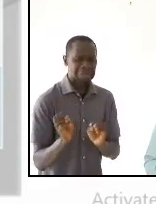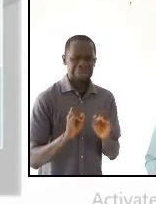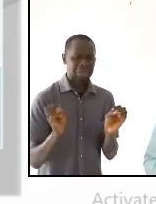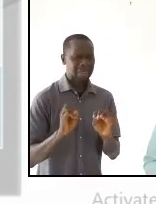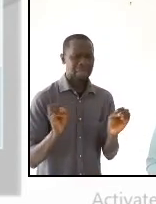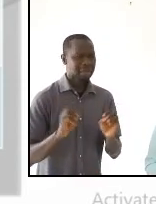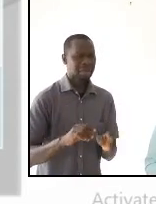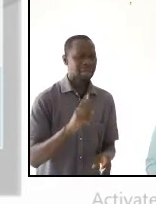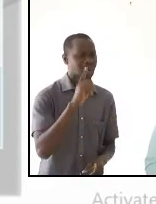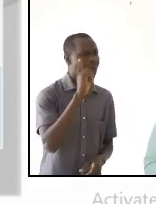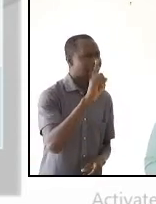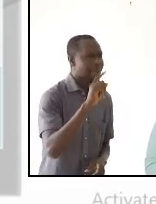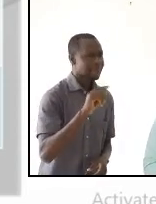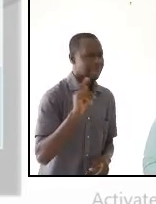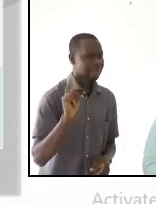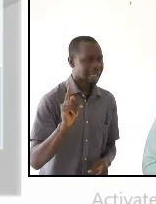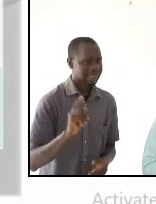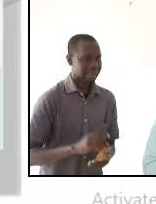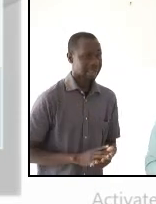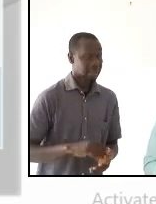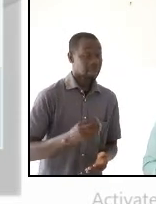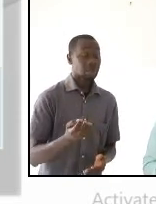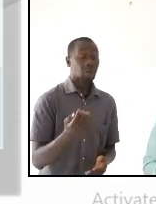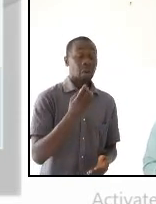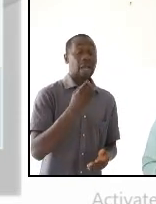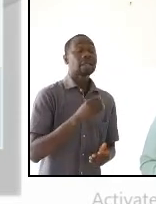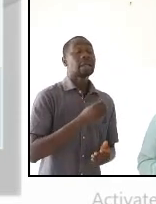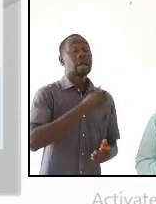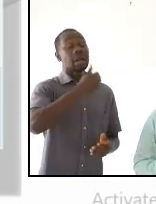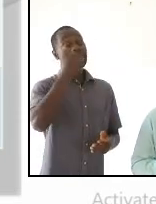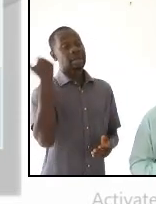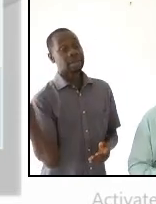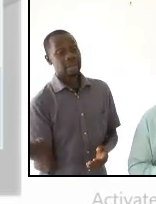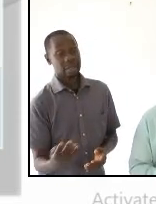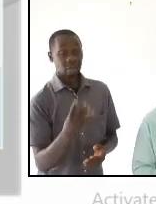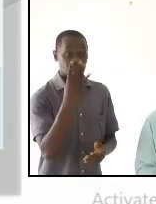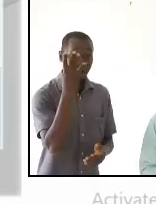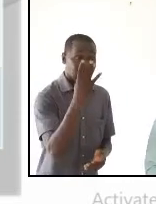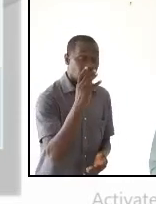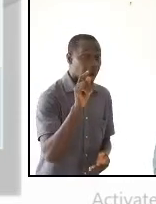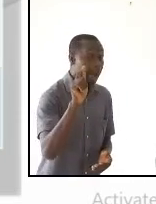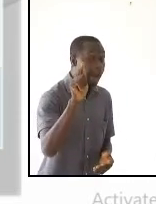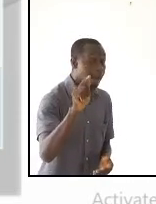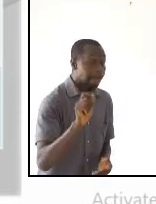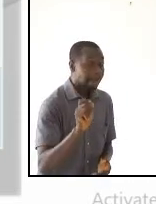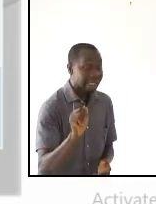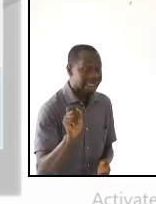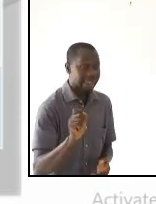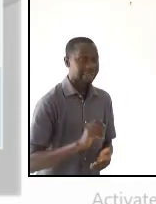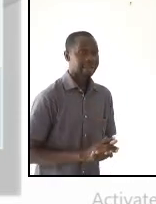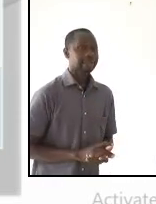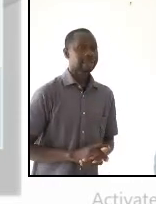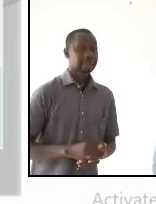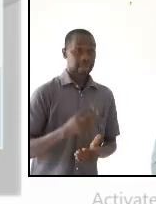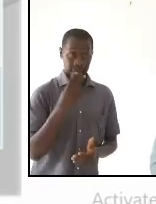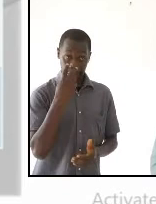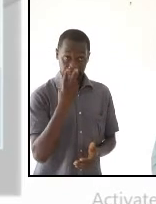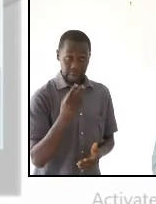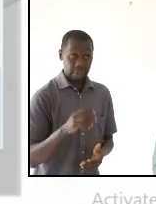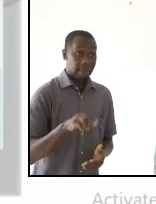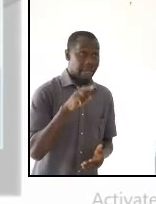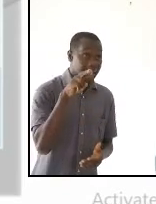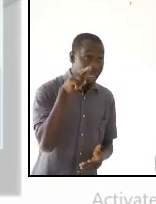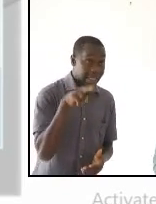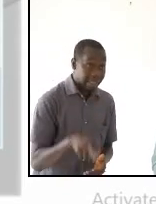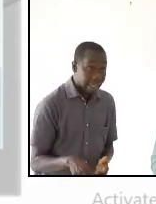or less than 1%. But then the one you breathe out is about 4%. And we look at